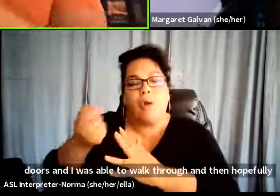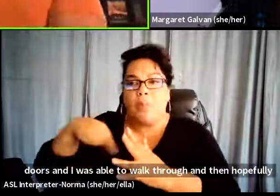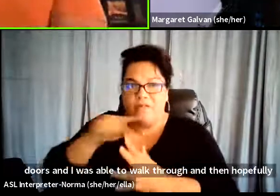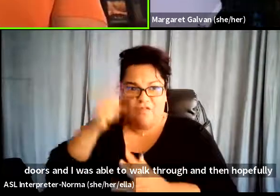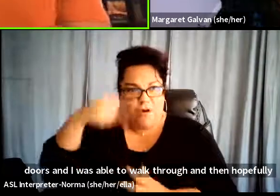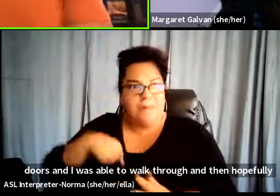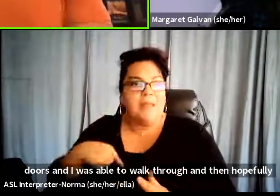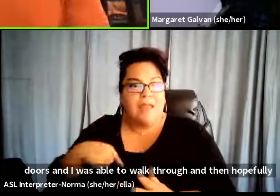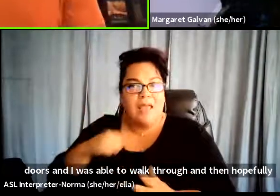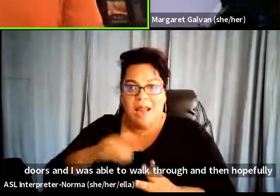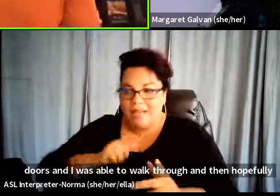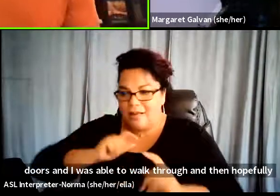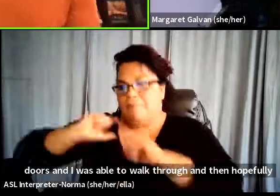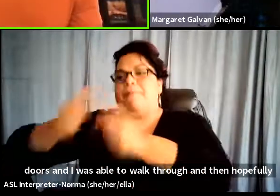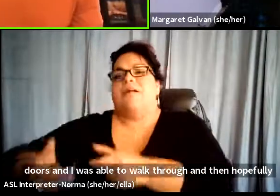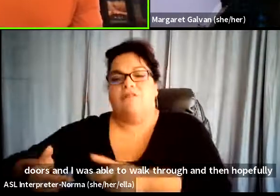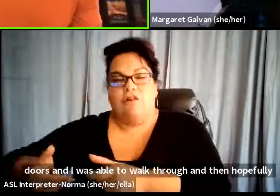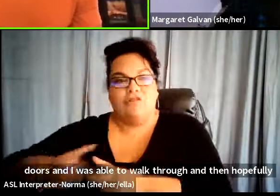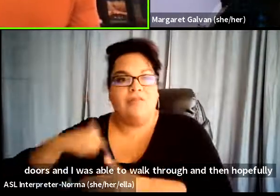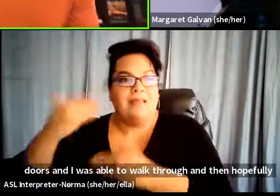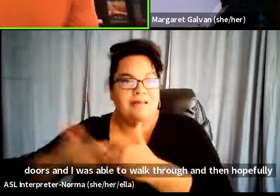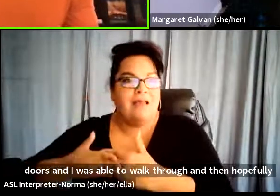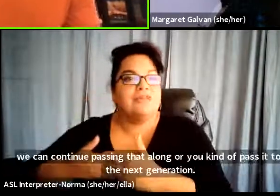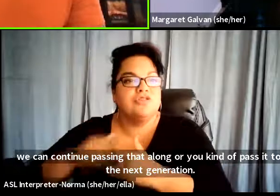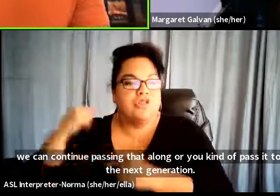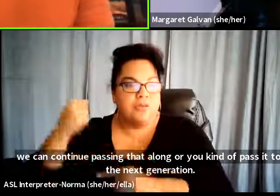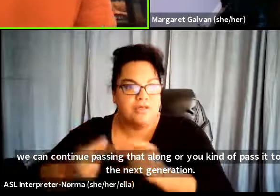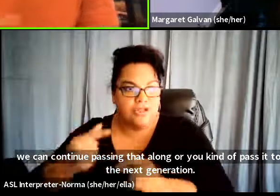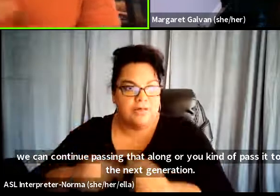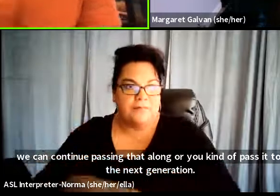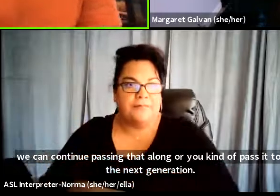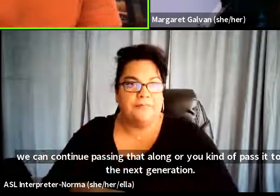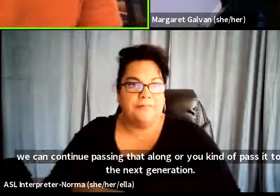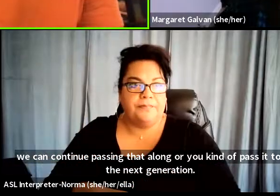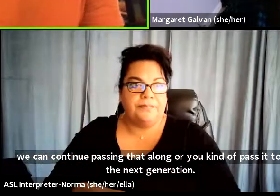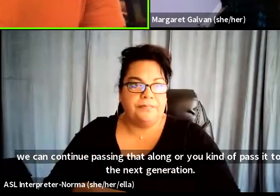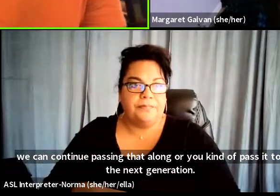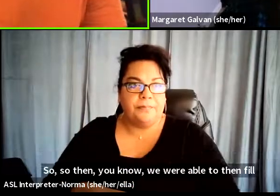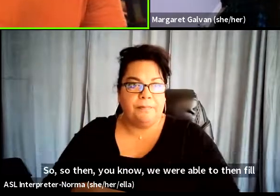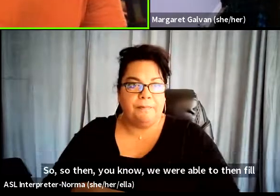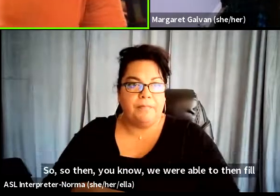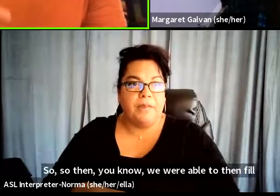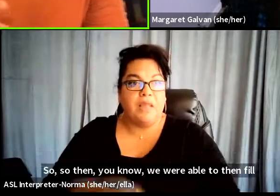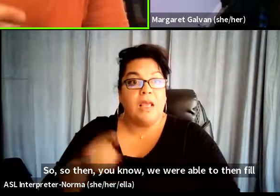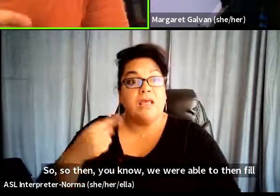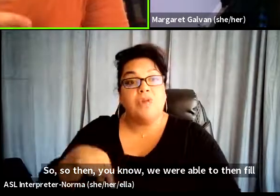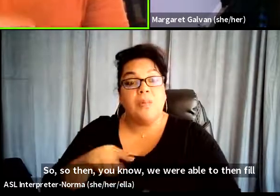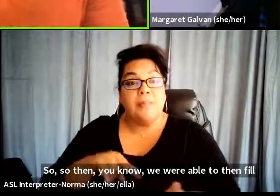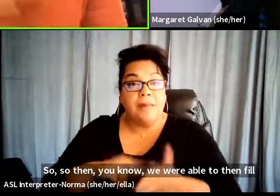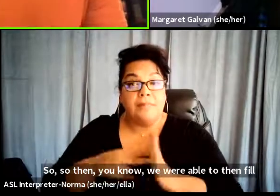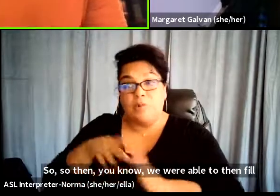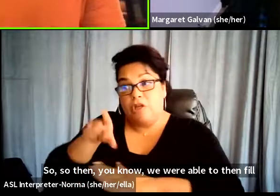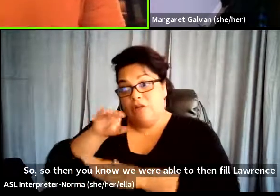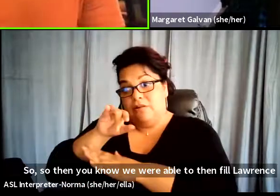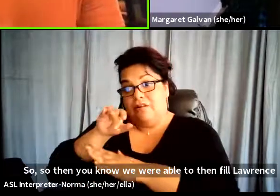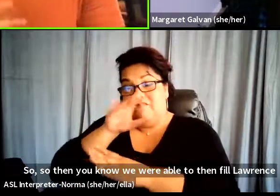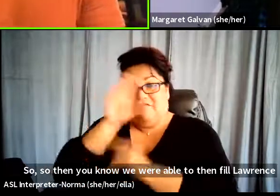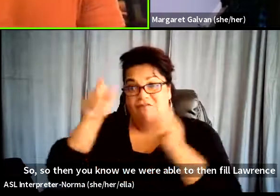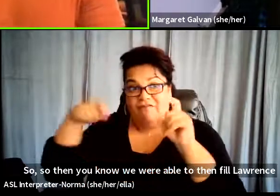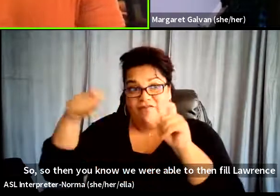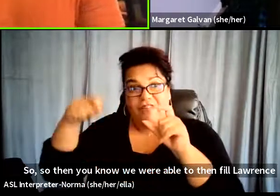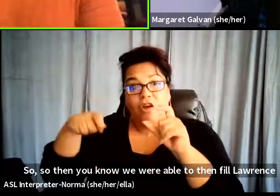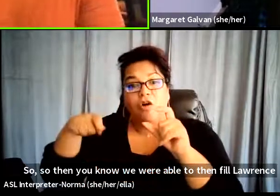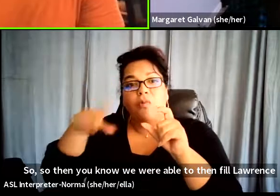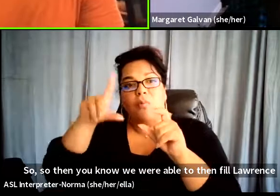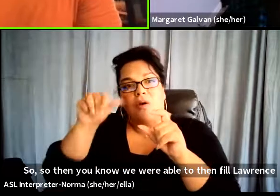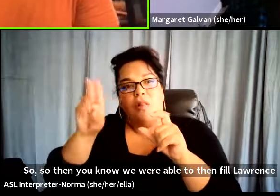kind of pass it to the next generation. Um, so, so then, you know, we were able to then film Lawrence talking about how profound it was for